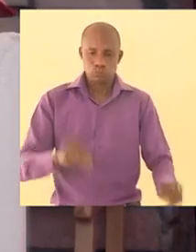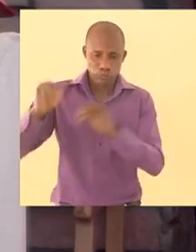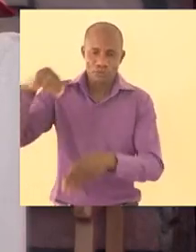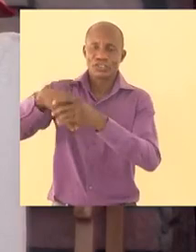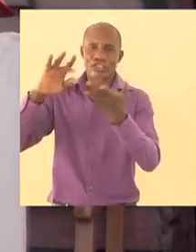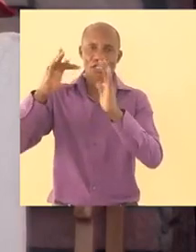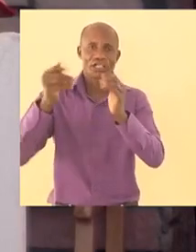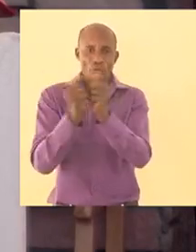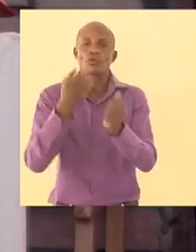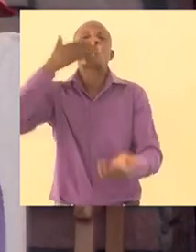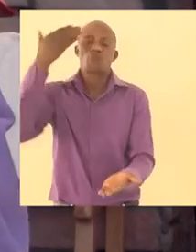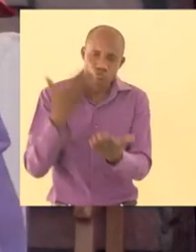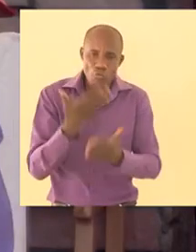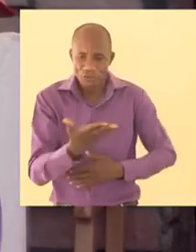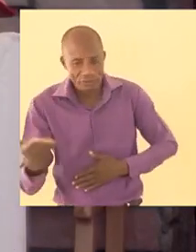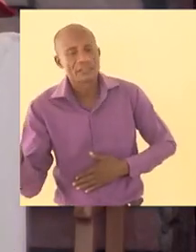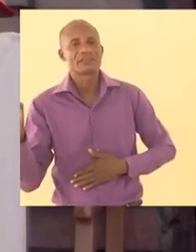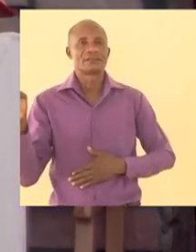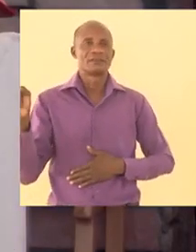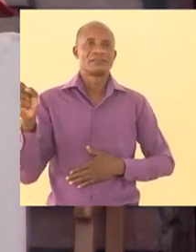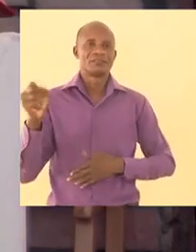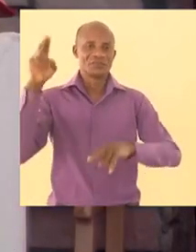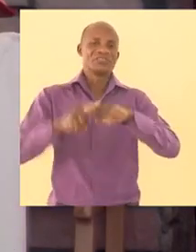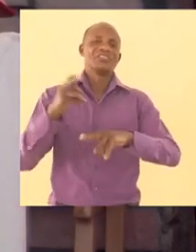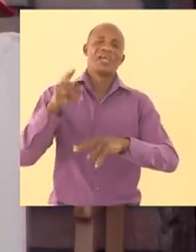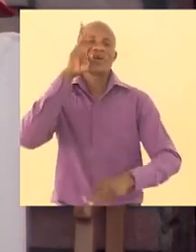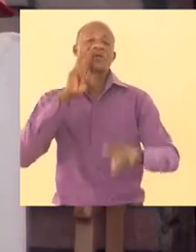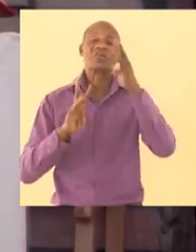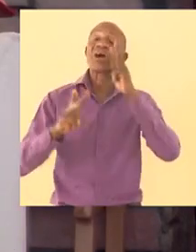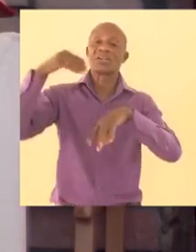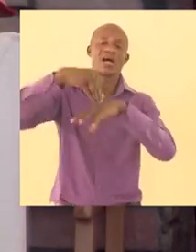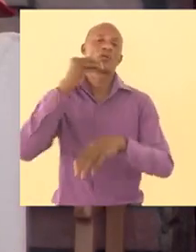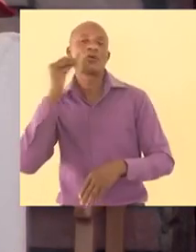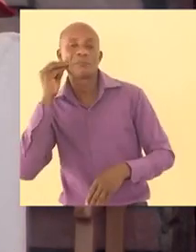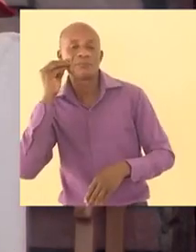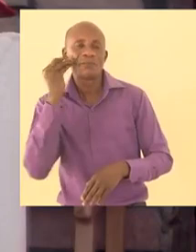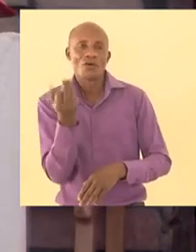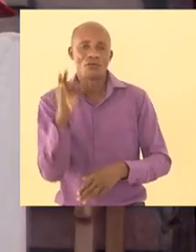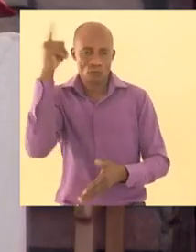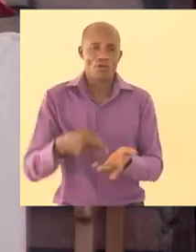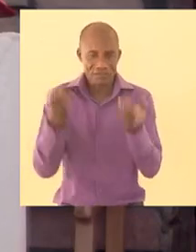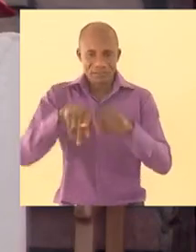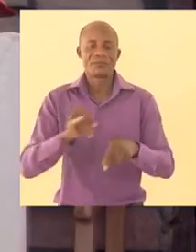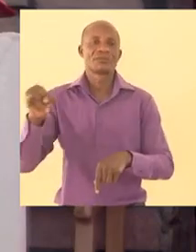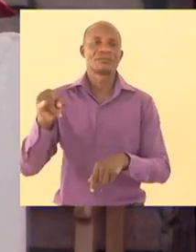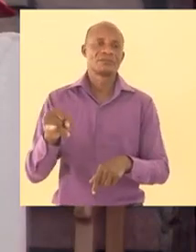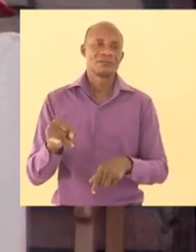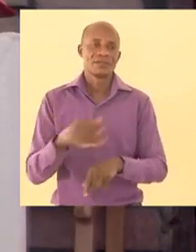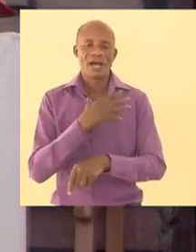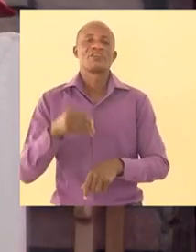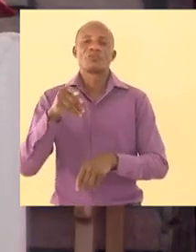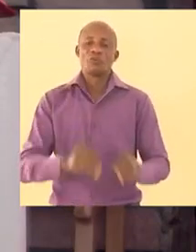good things. But you sit down there, like Helen, crying at home about what is going on. And you post nothing